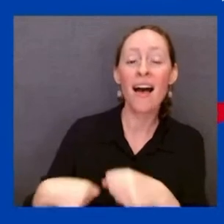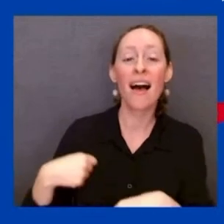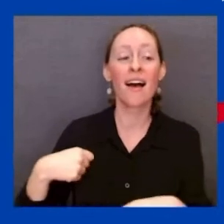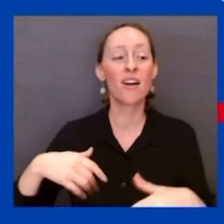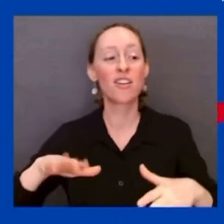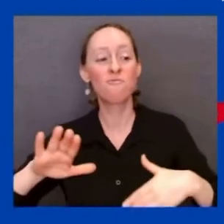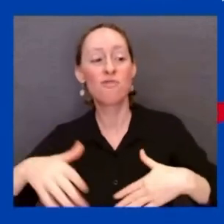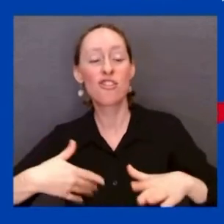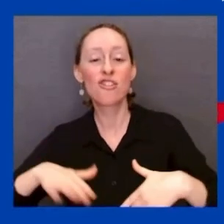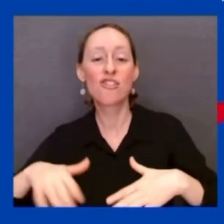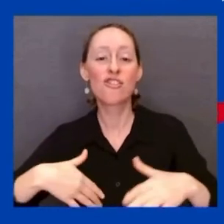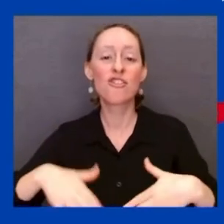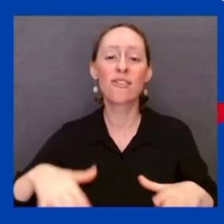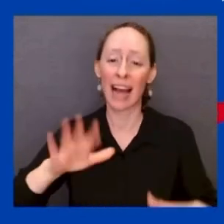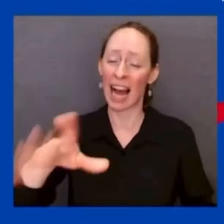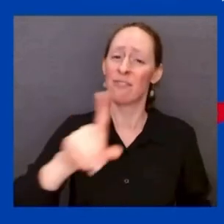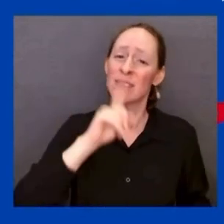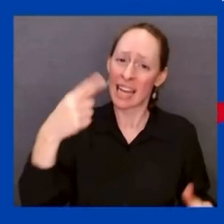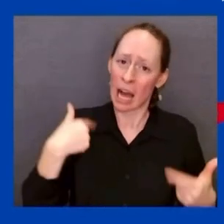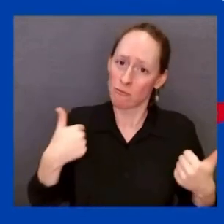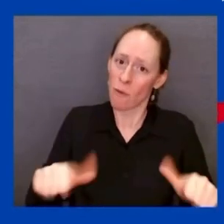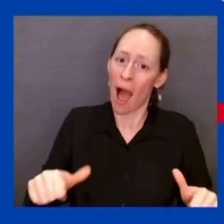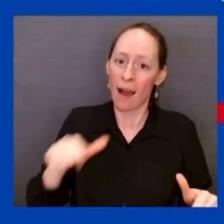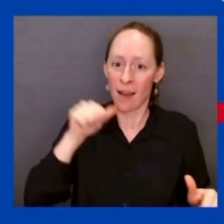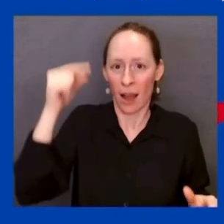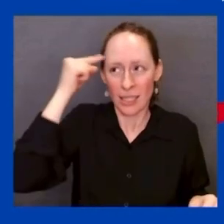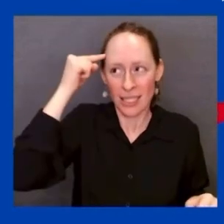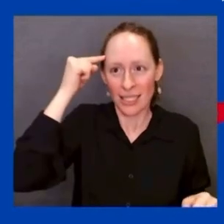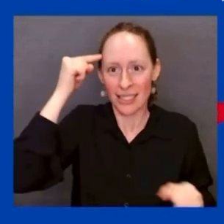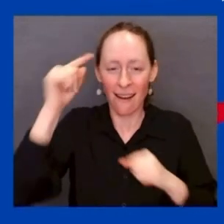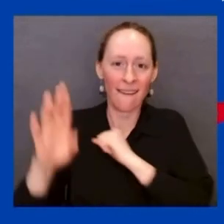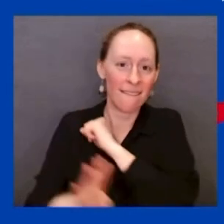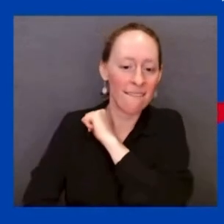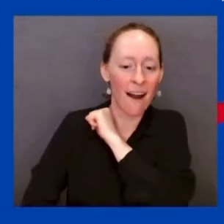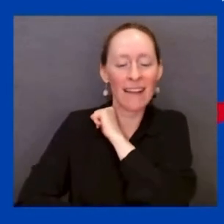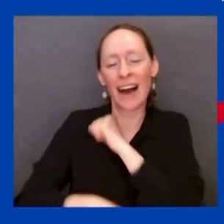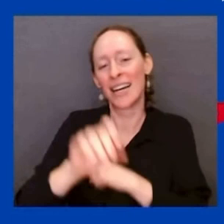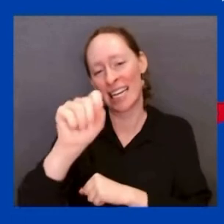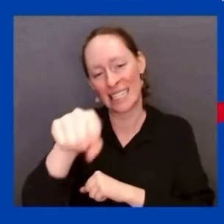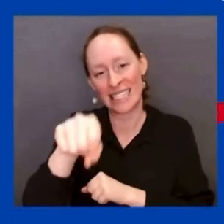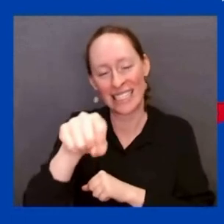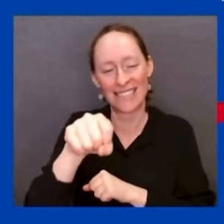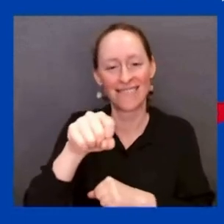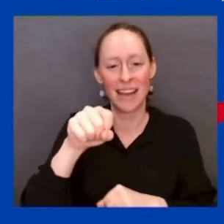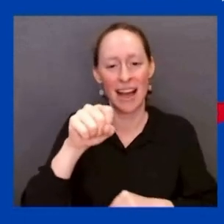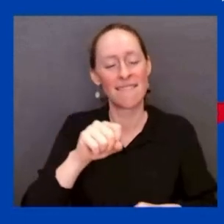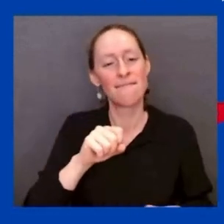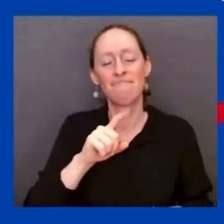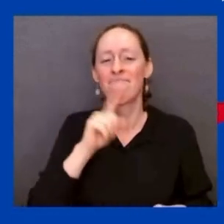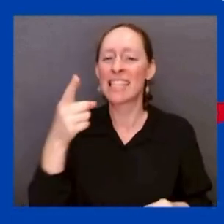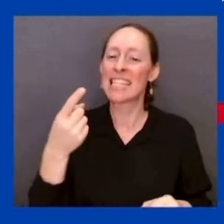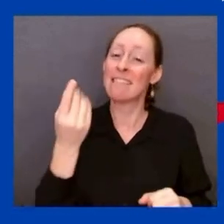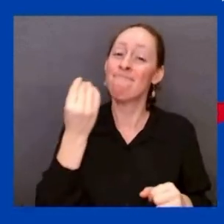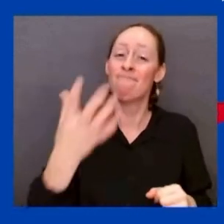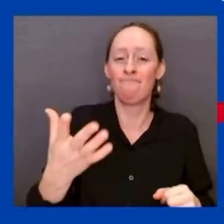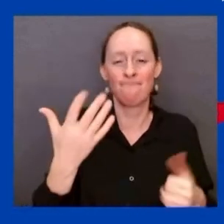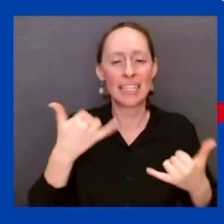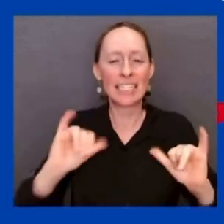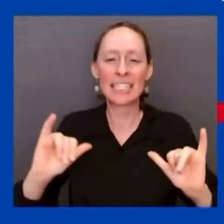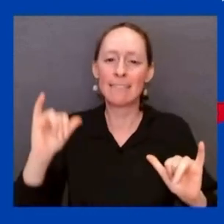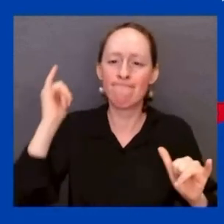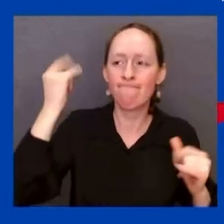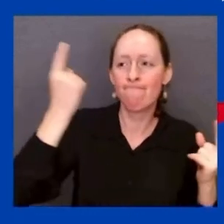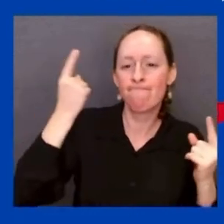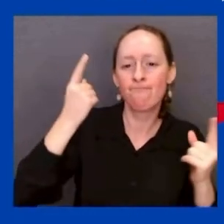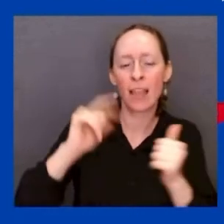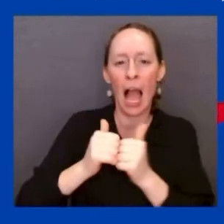fall, I'm always thinking about how I can change my curriculum. And already I've been reading the papers, looking